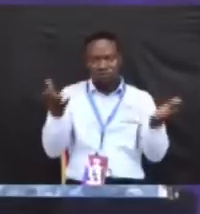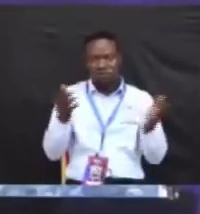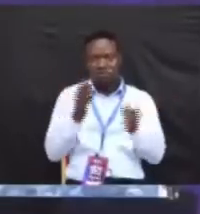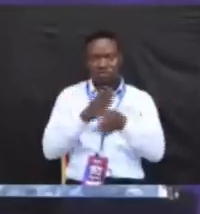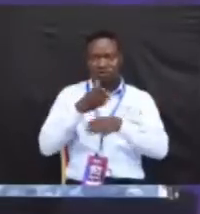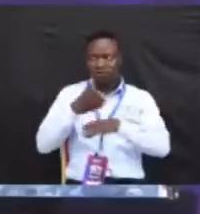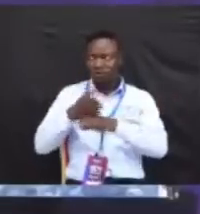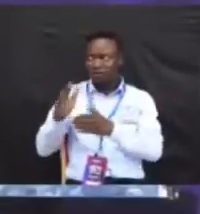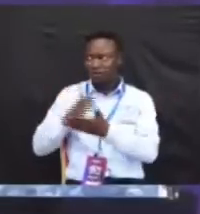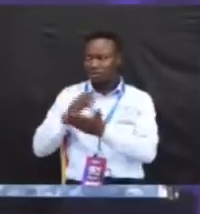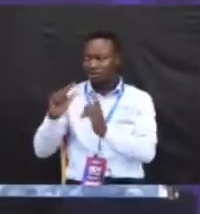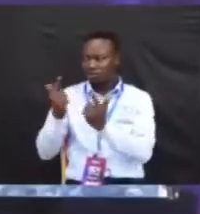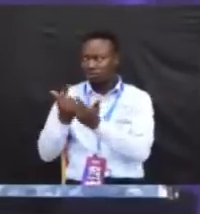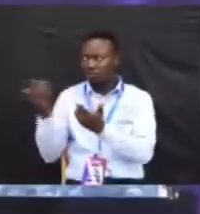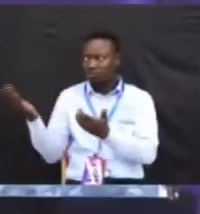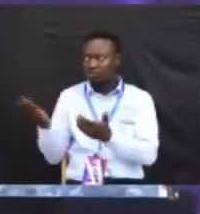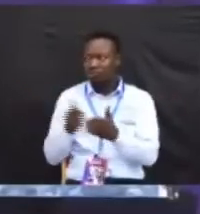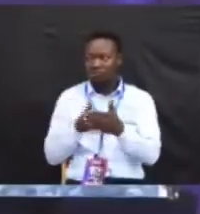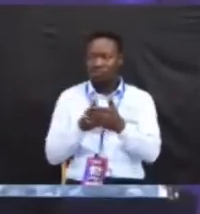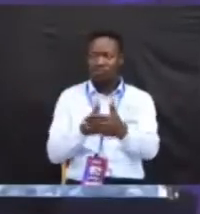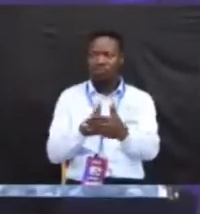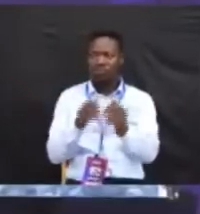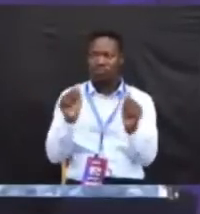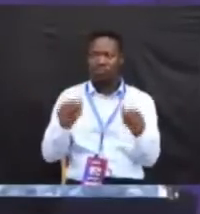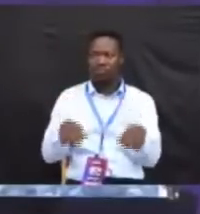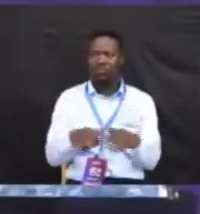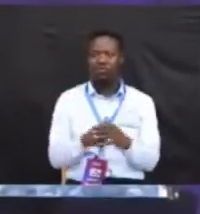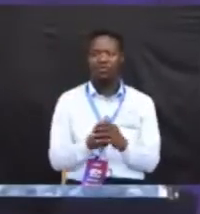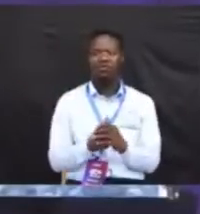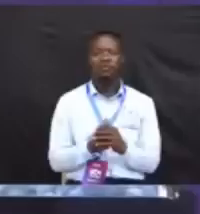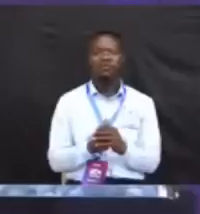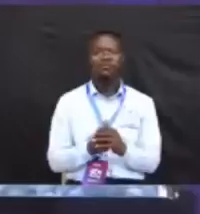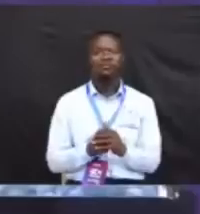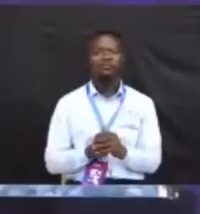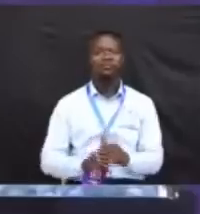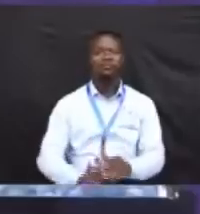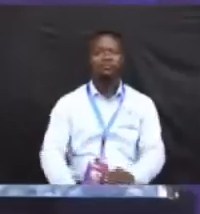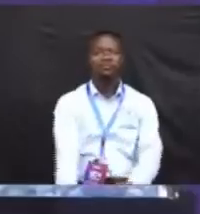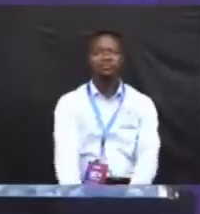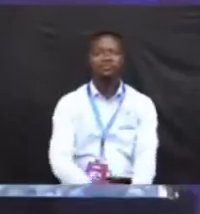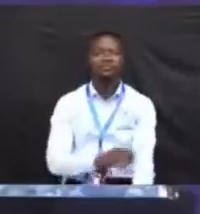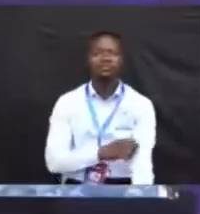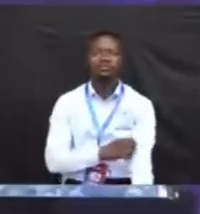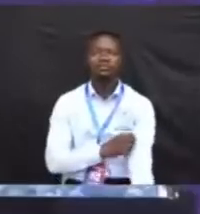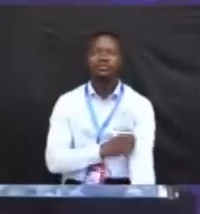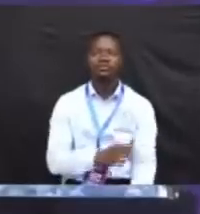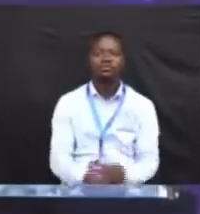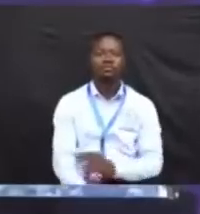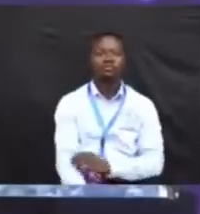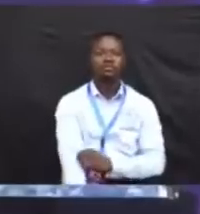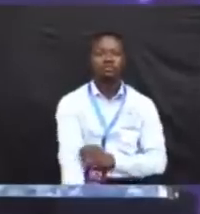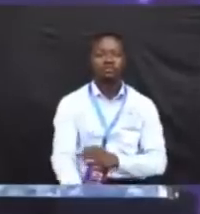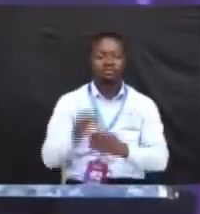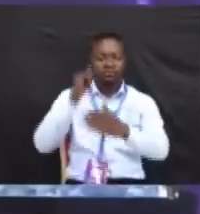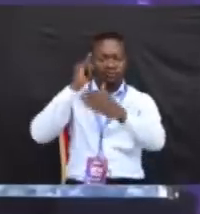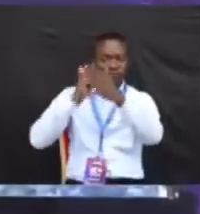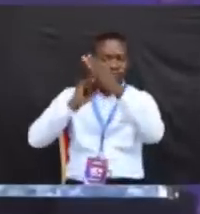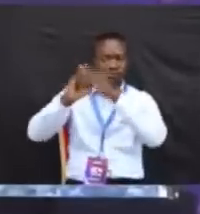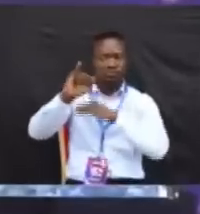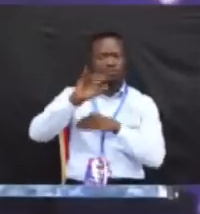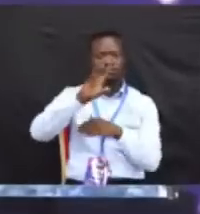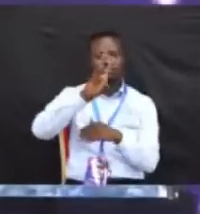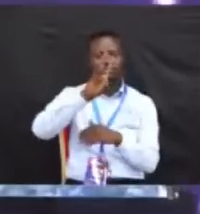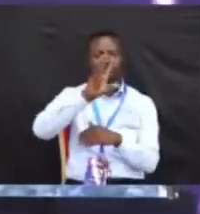voice of Pentecost to come and lead us celebrate the goodness of Jehovah Elohim. Isaiah 63 and